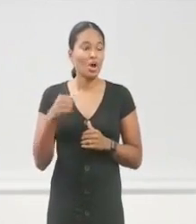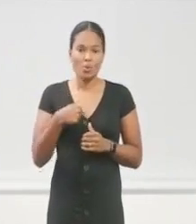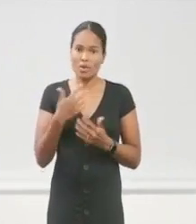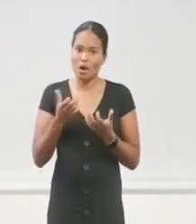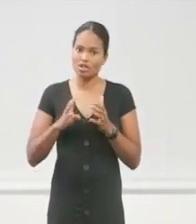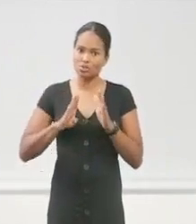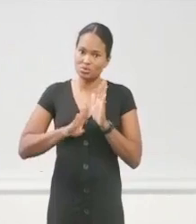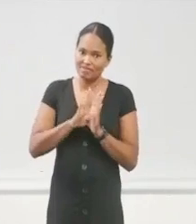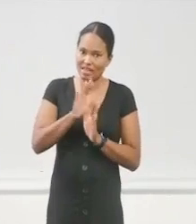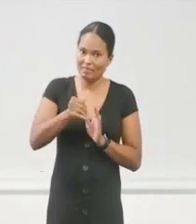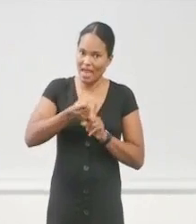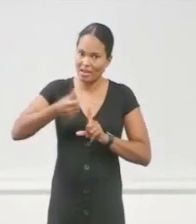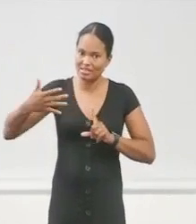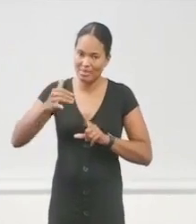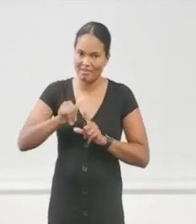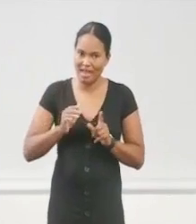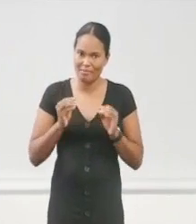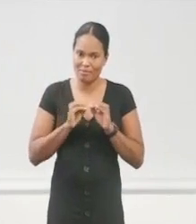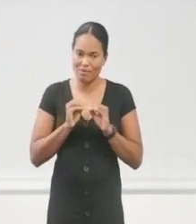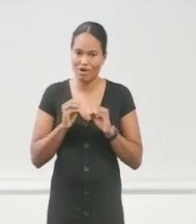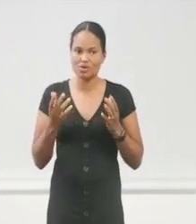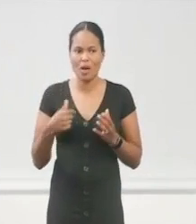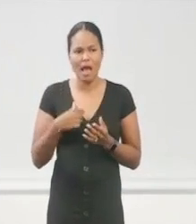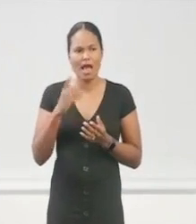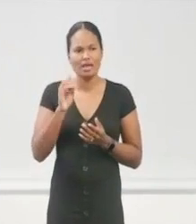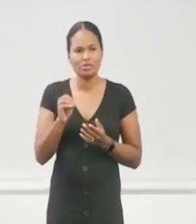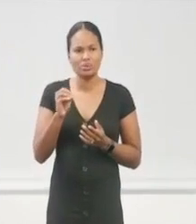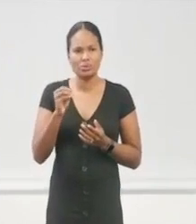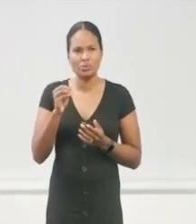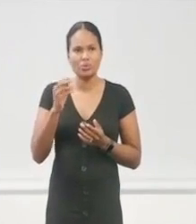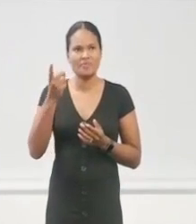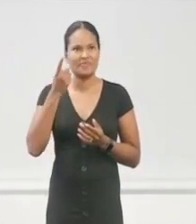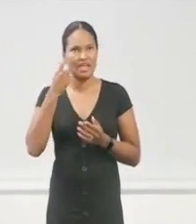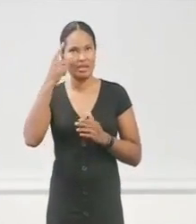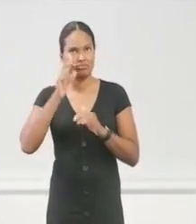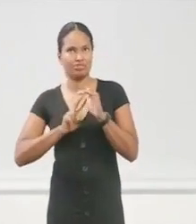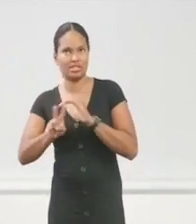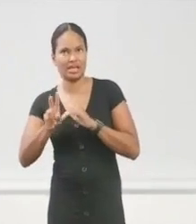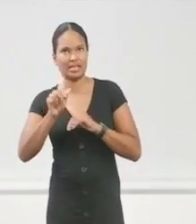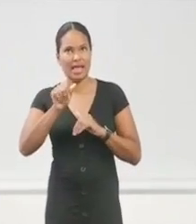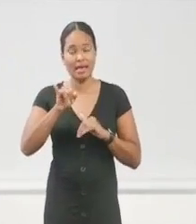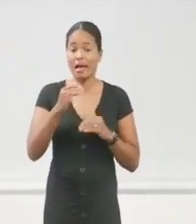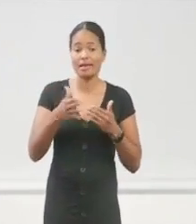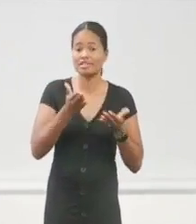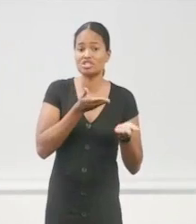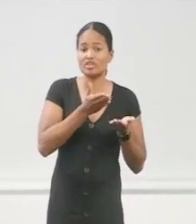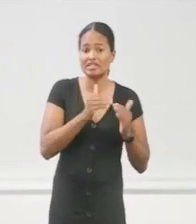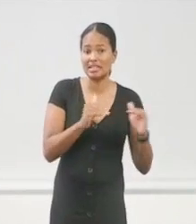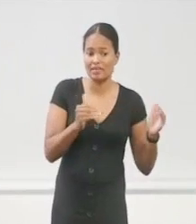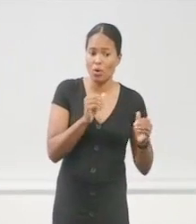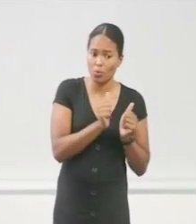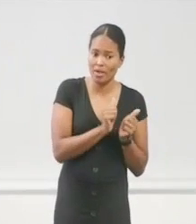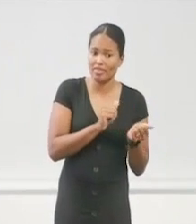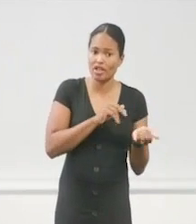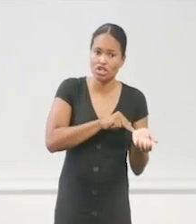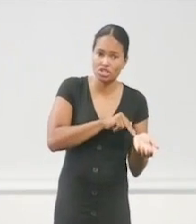that even further. So I do see AI even at the service level, like with healthcare providers, and